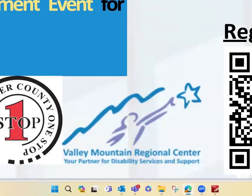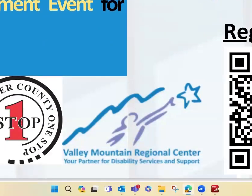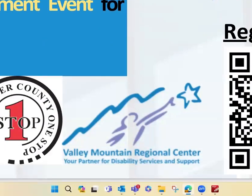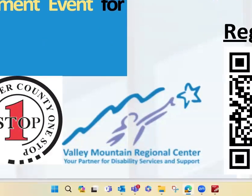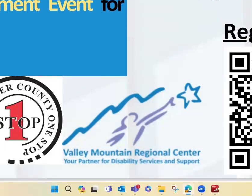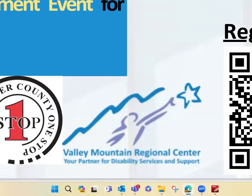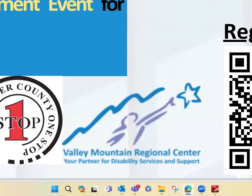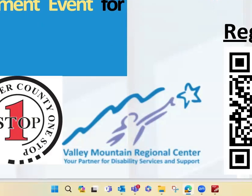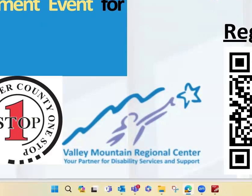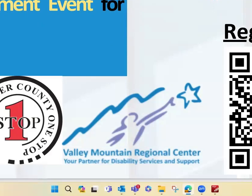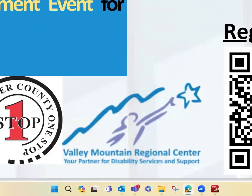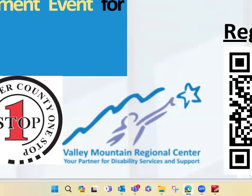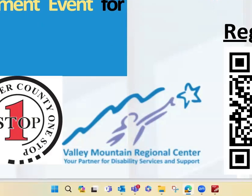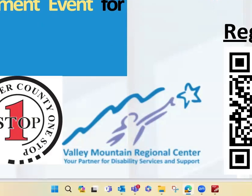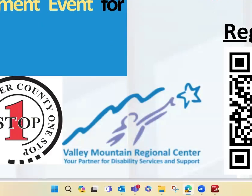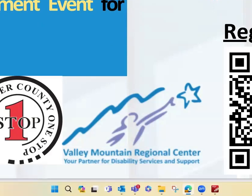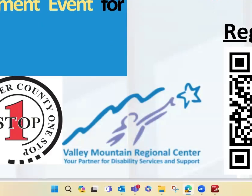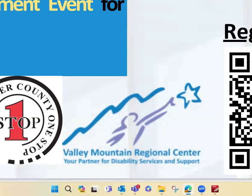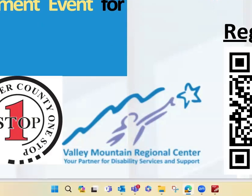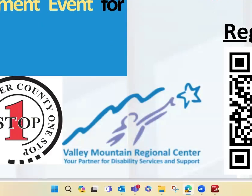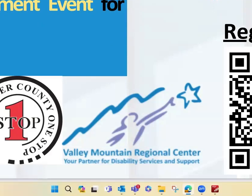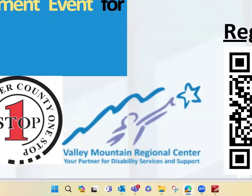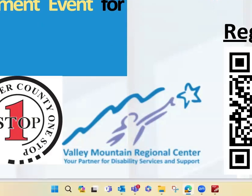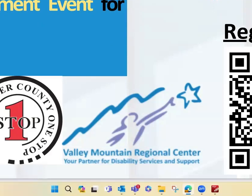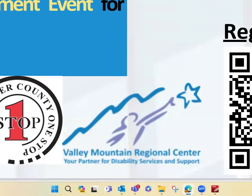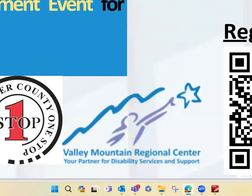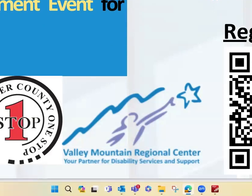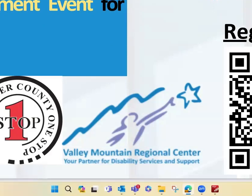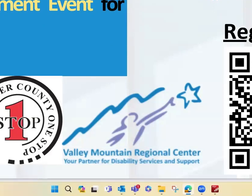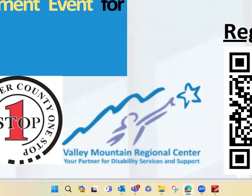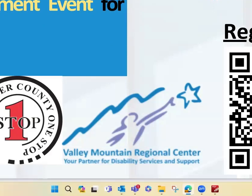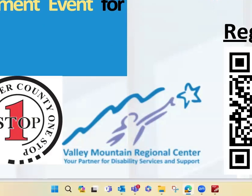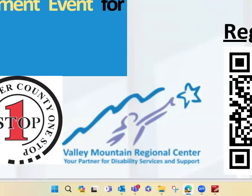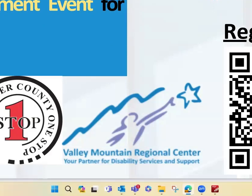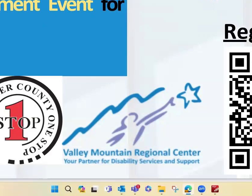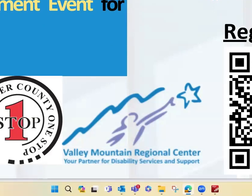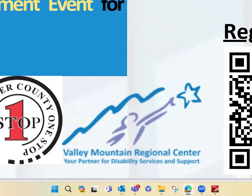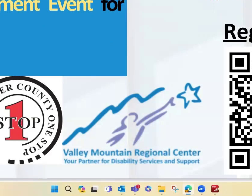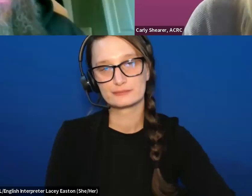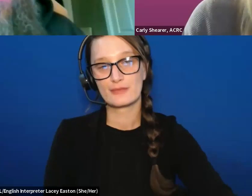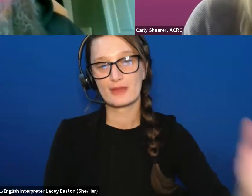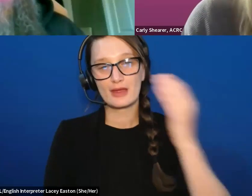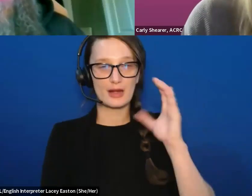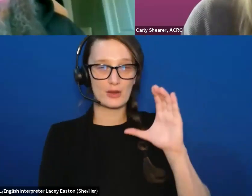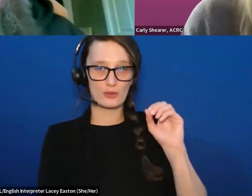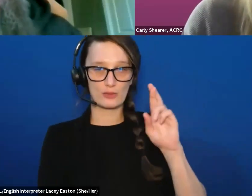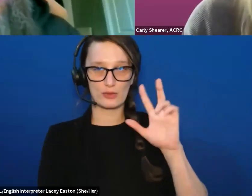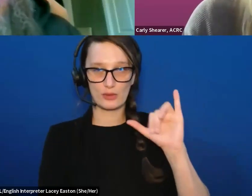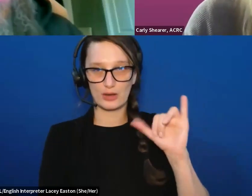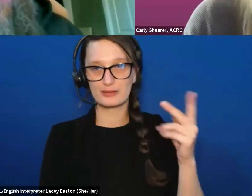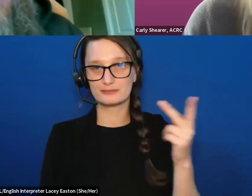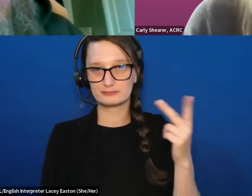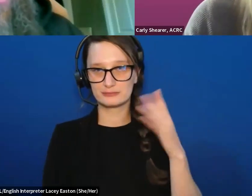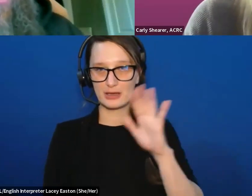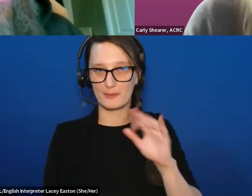Thank you very much. I know Carly and I were maybe like a month or so ago, went up there and checked out the site and looked at also where the